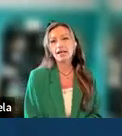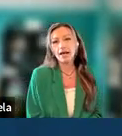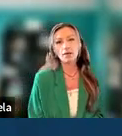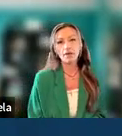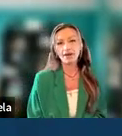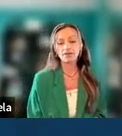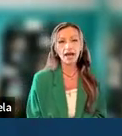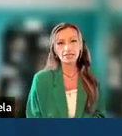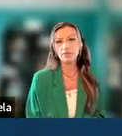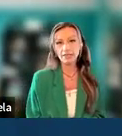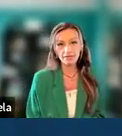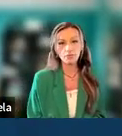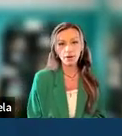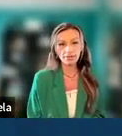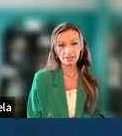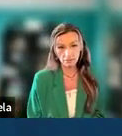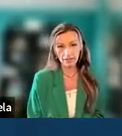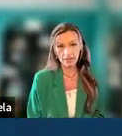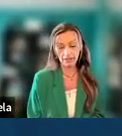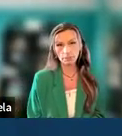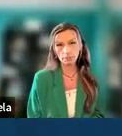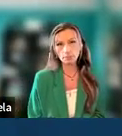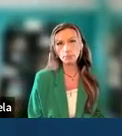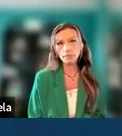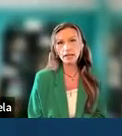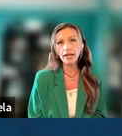and they asked me to leave the premises immediately.